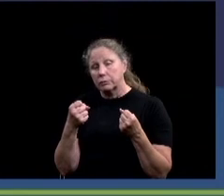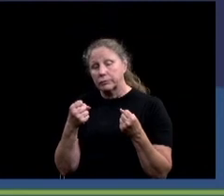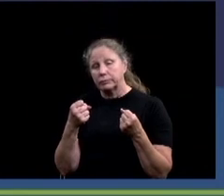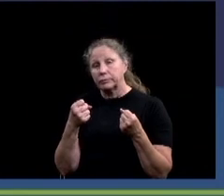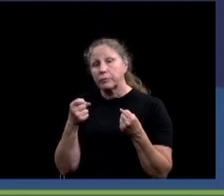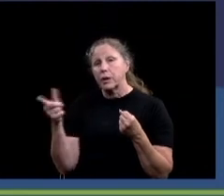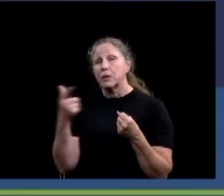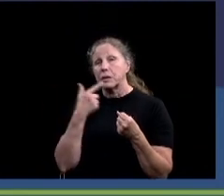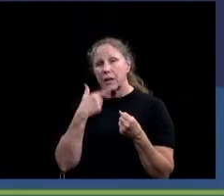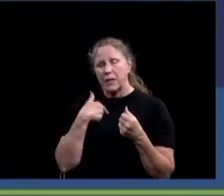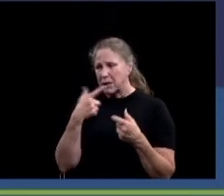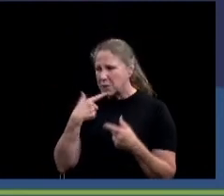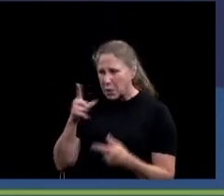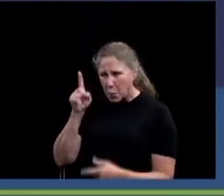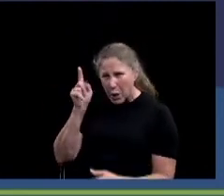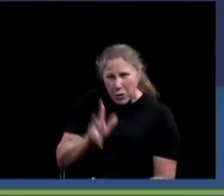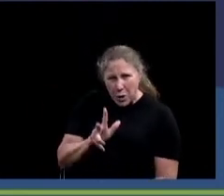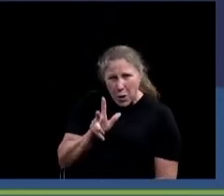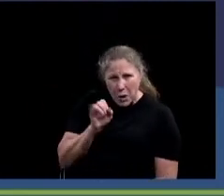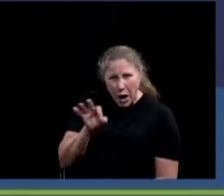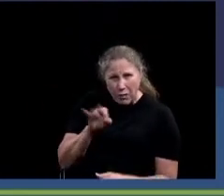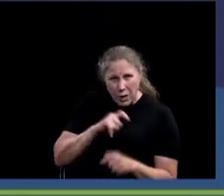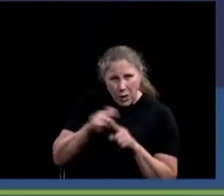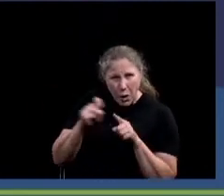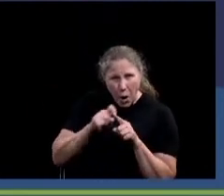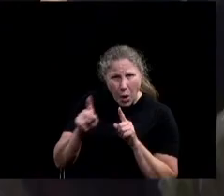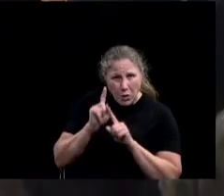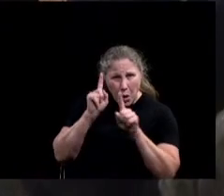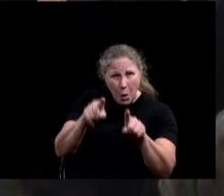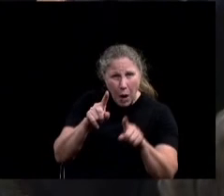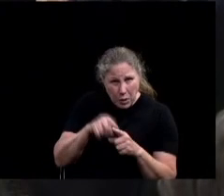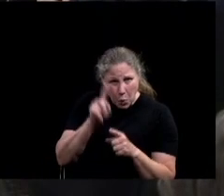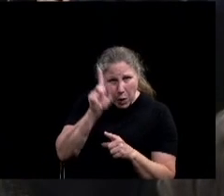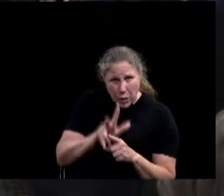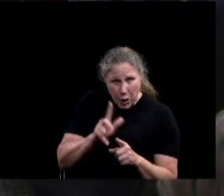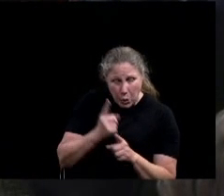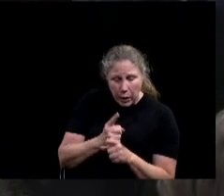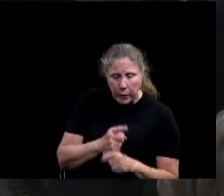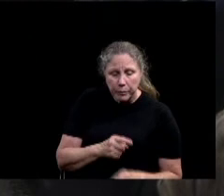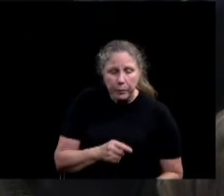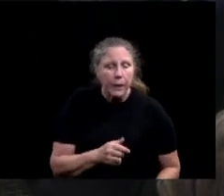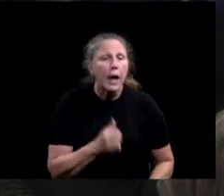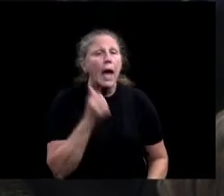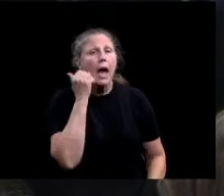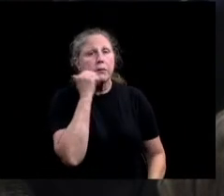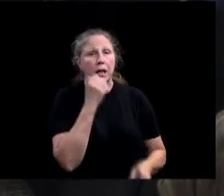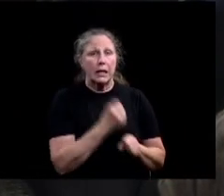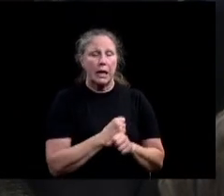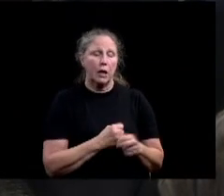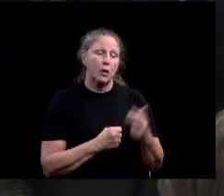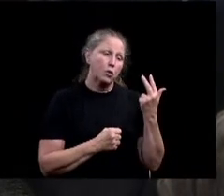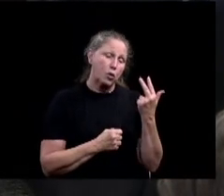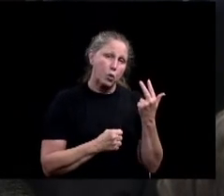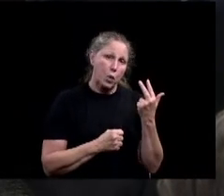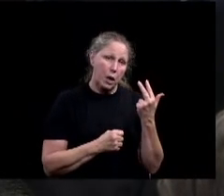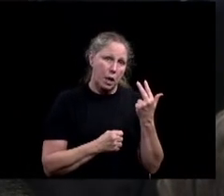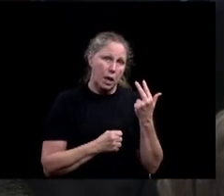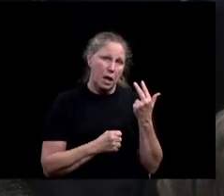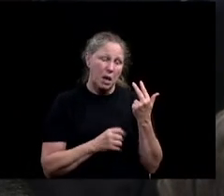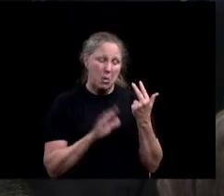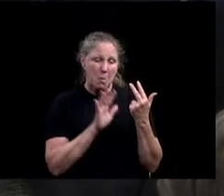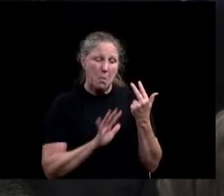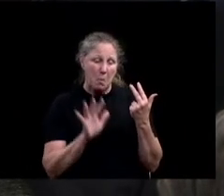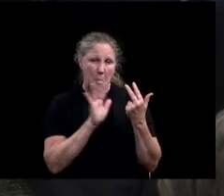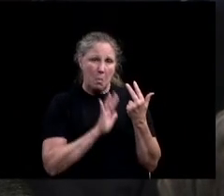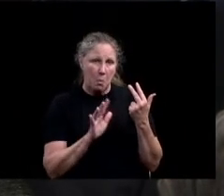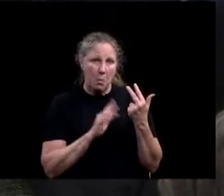for service. Well, every day we get 3 calls, and we've had a 36% increase over each